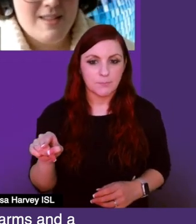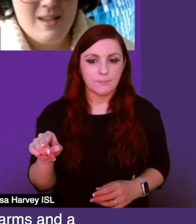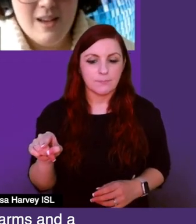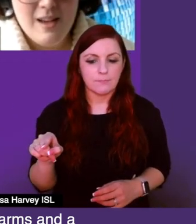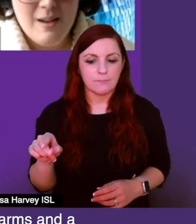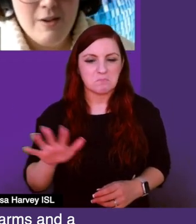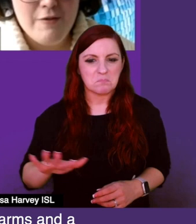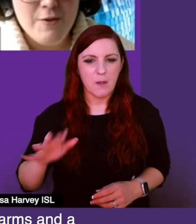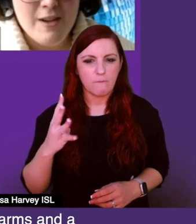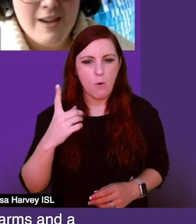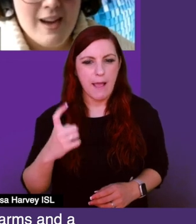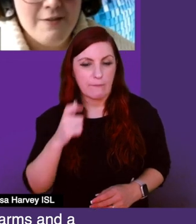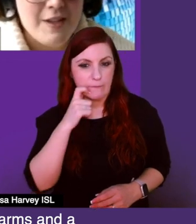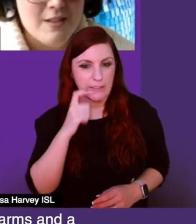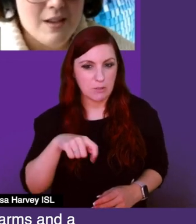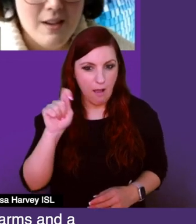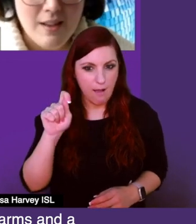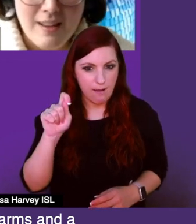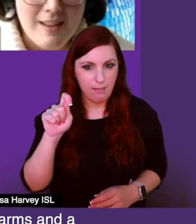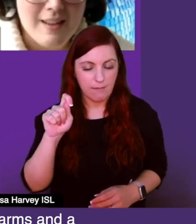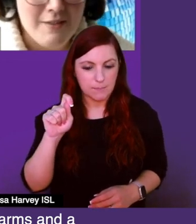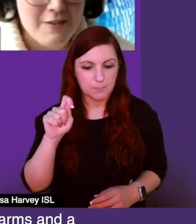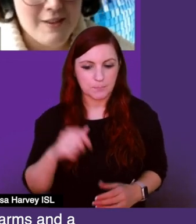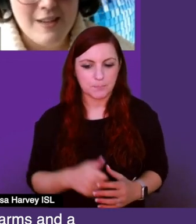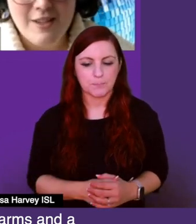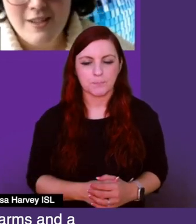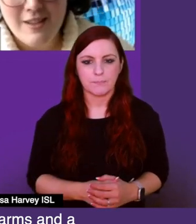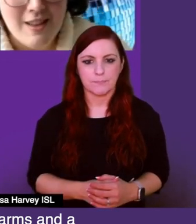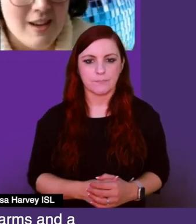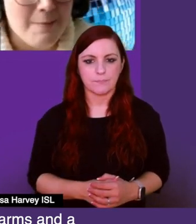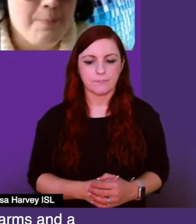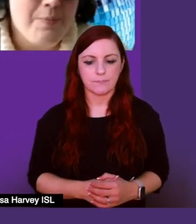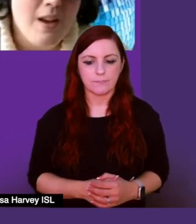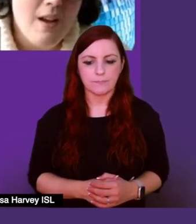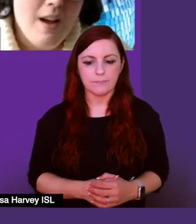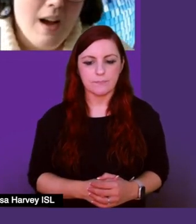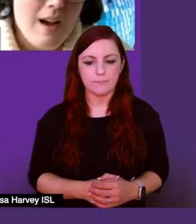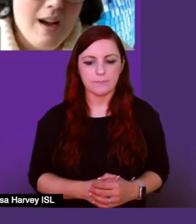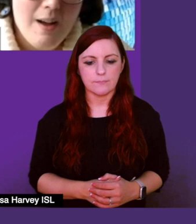is about 4.5 feet tall in the configuration there.